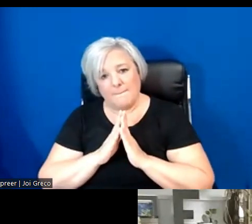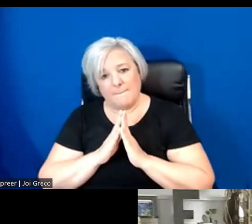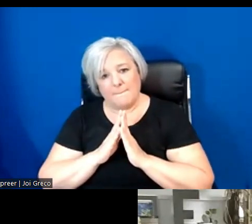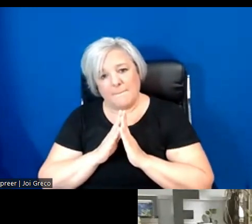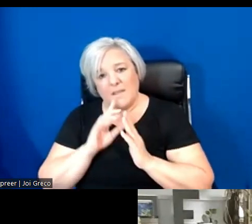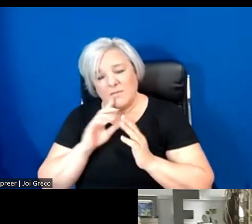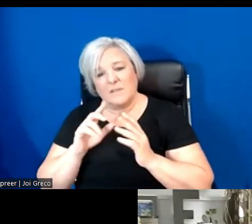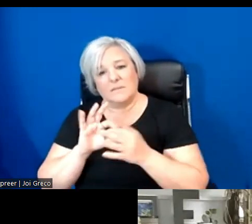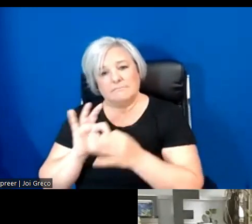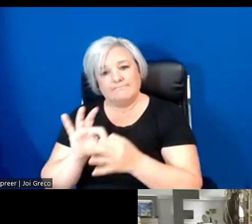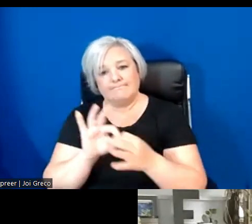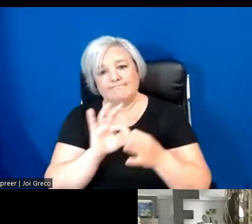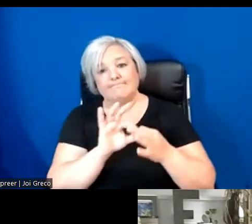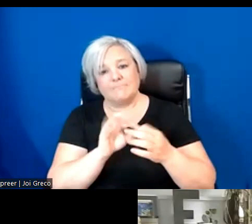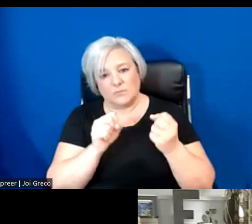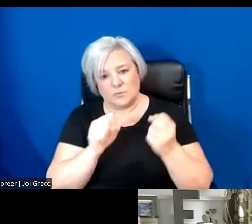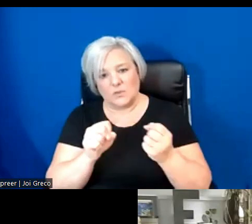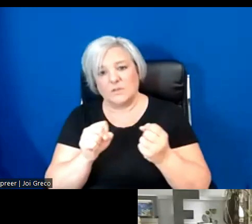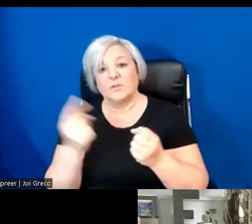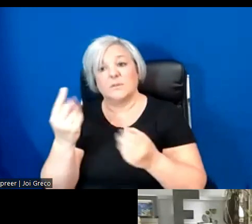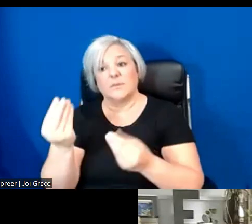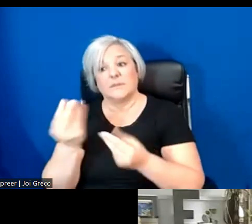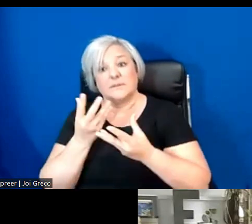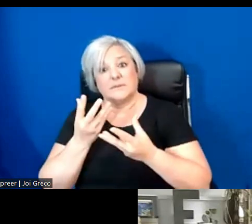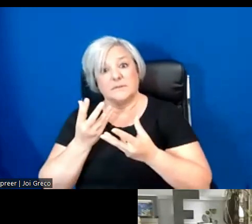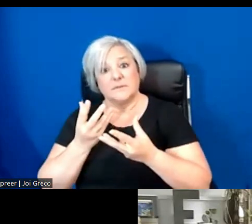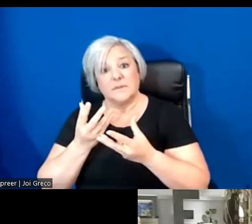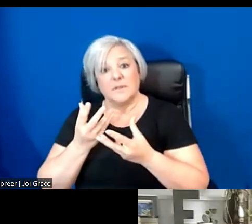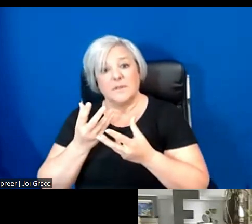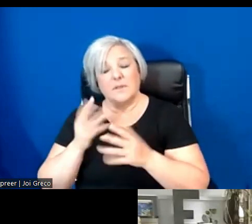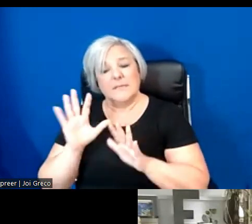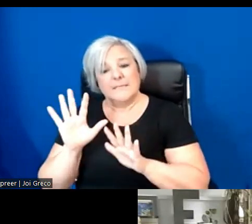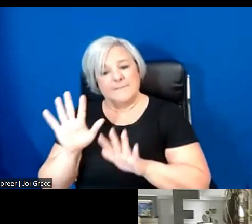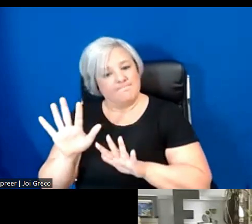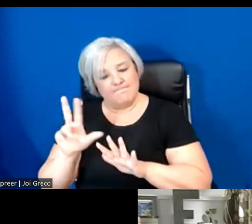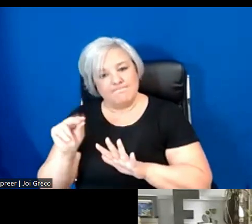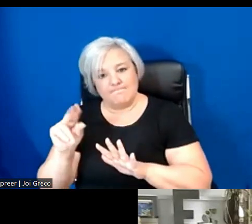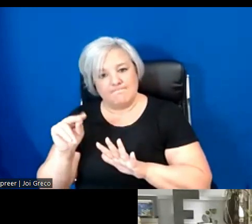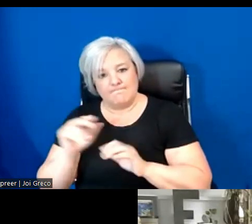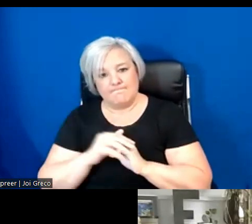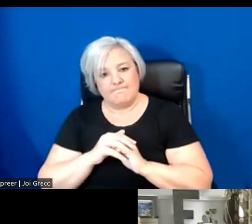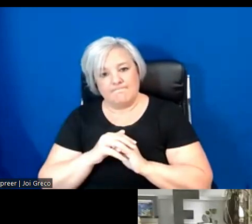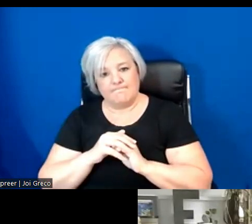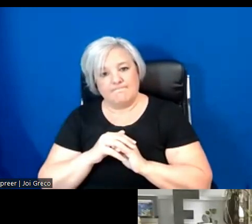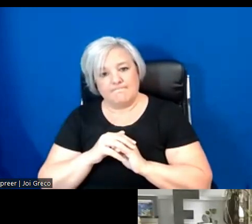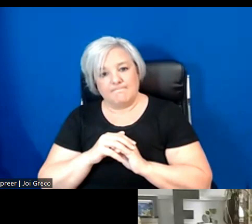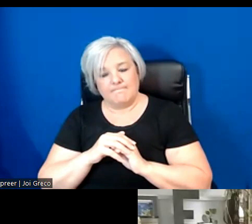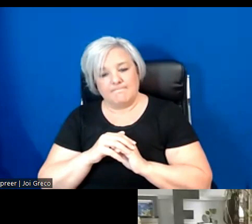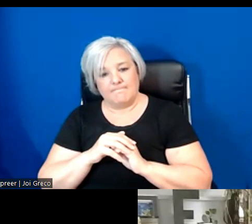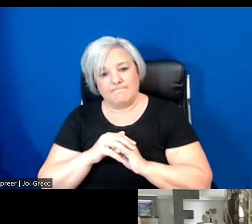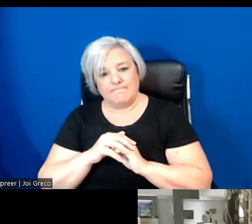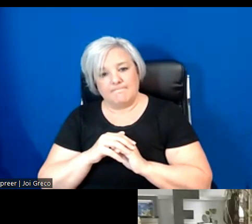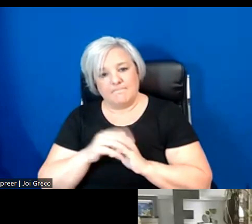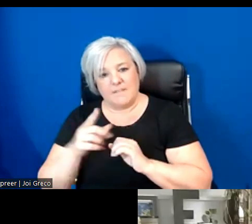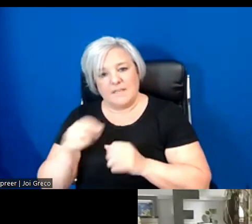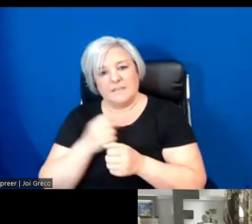building those relationships so that somebody can say to you, no, and have it be a